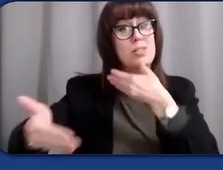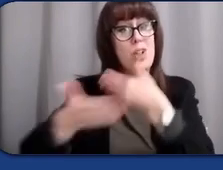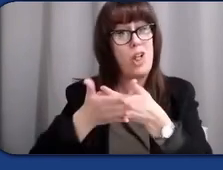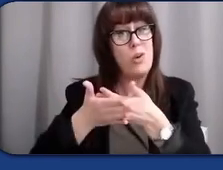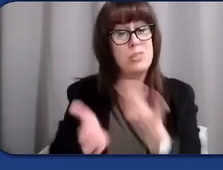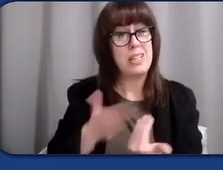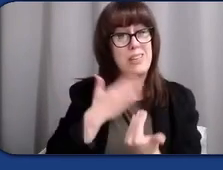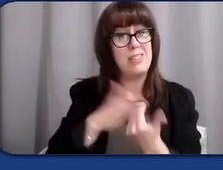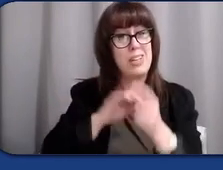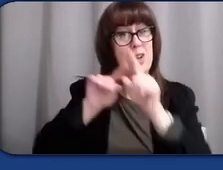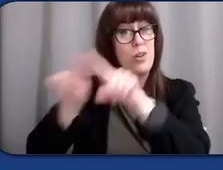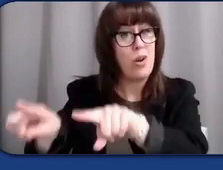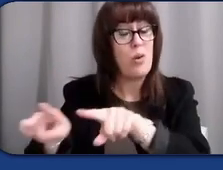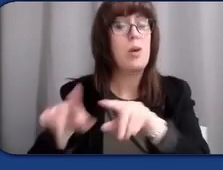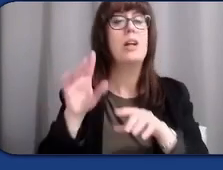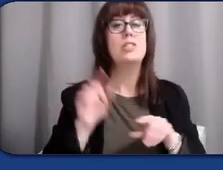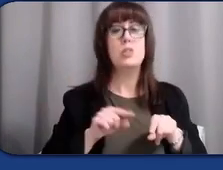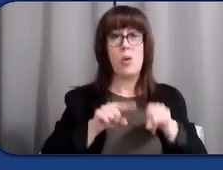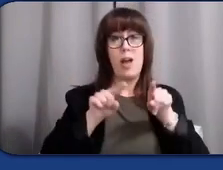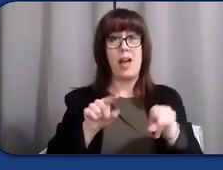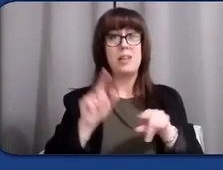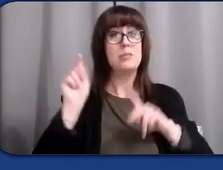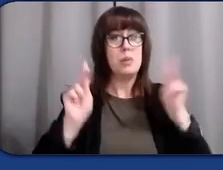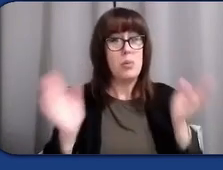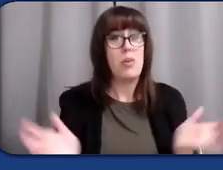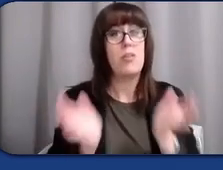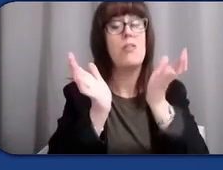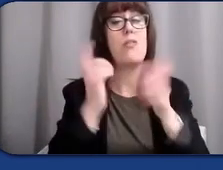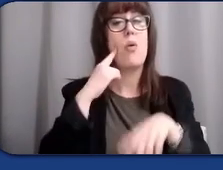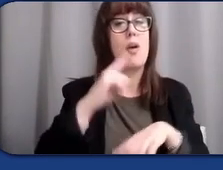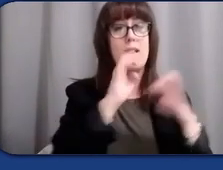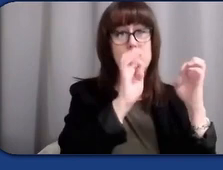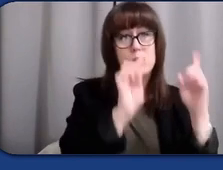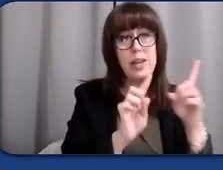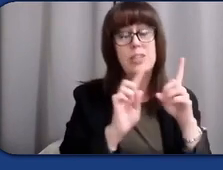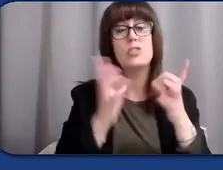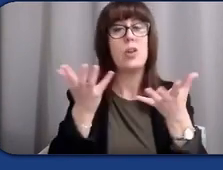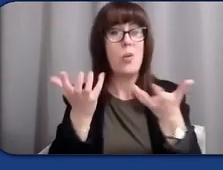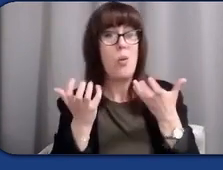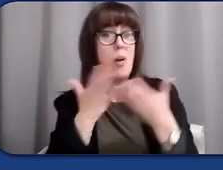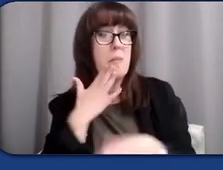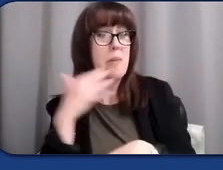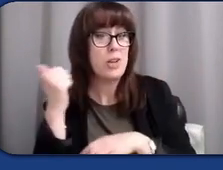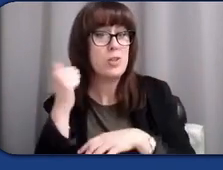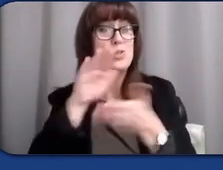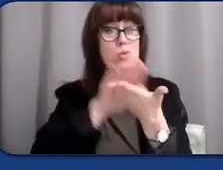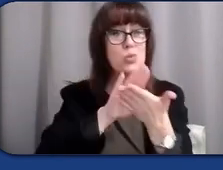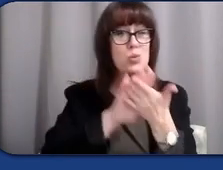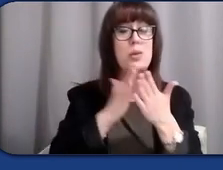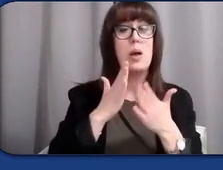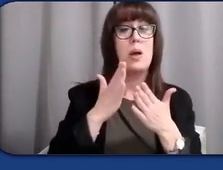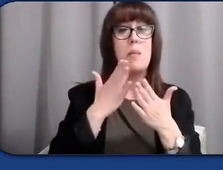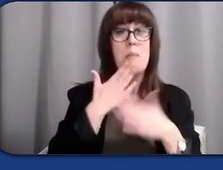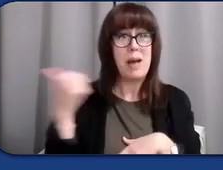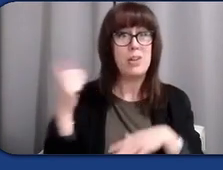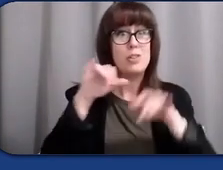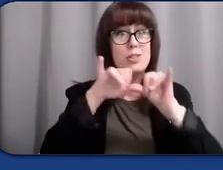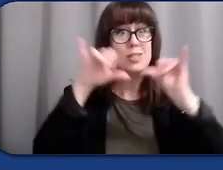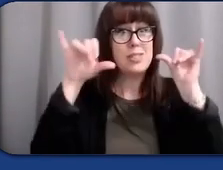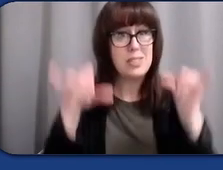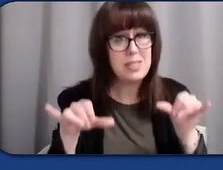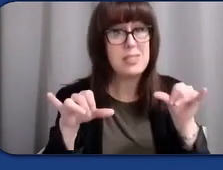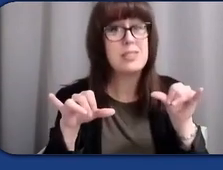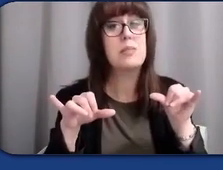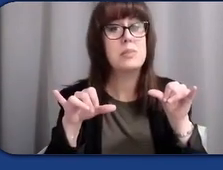an encouragement. So as we keep on advocating for education, as we keep on advocating for better schools and better systems in our